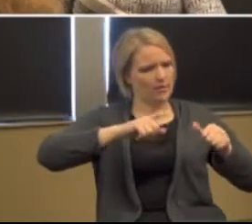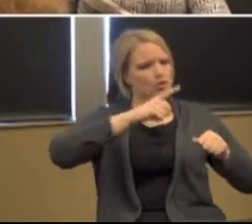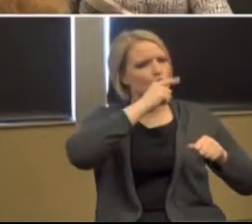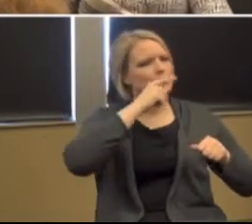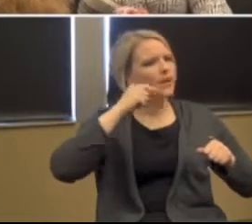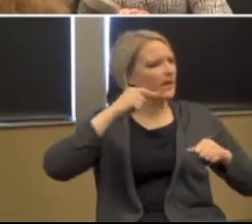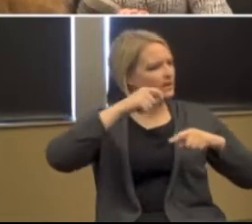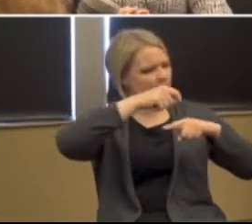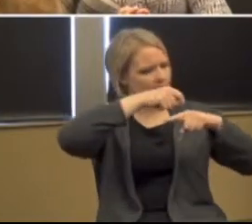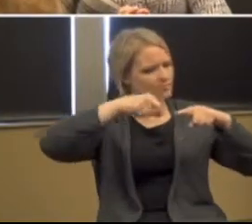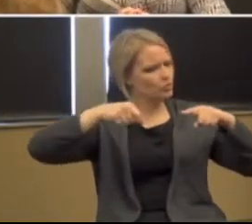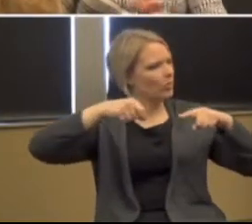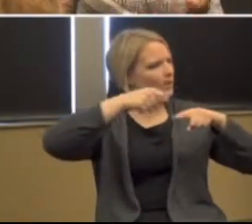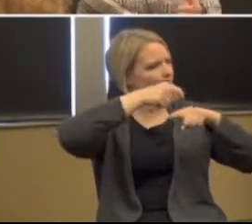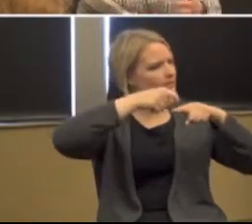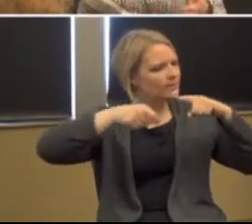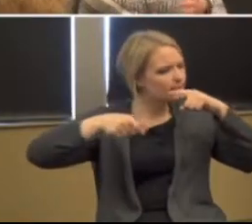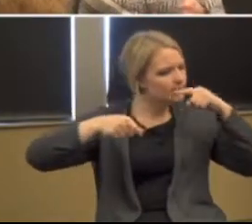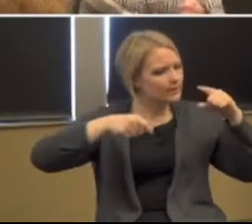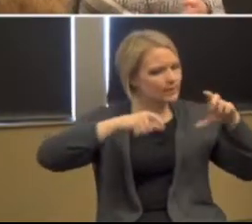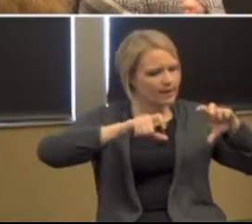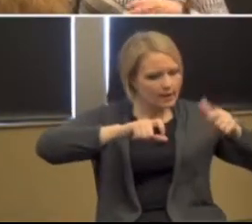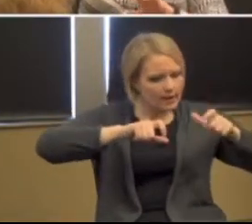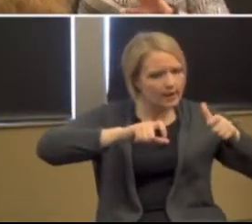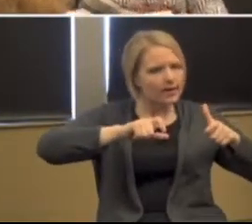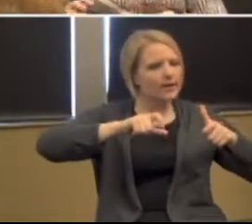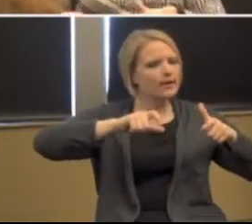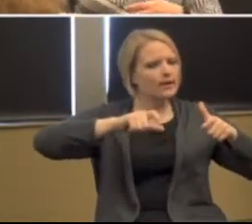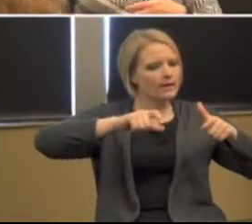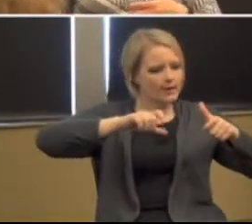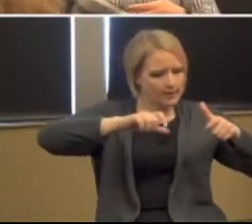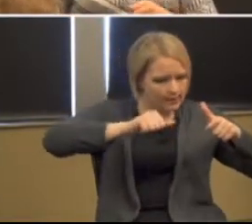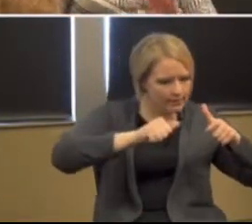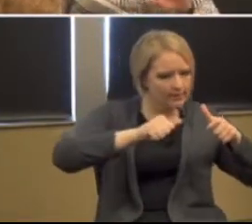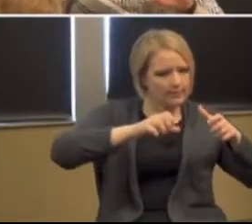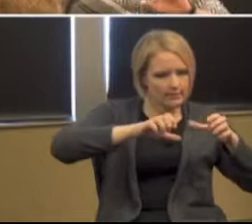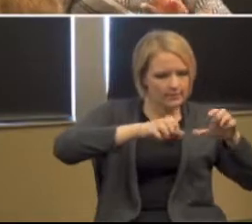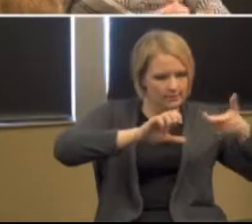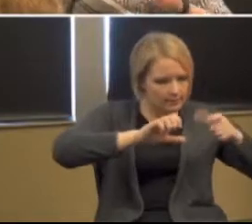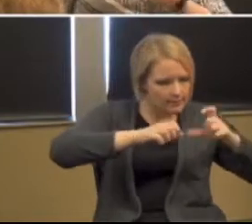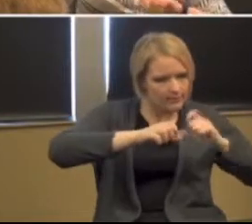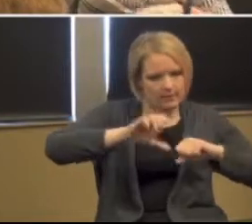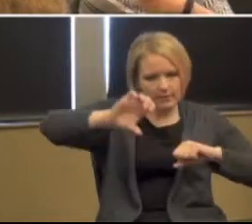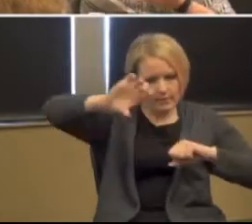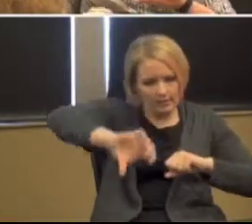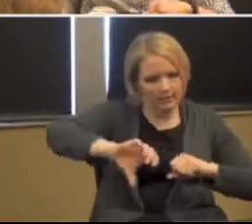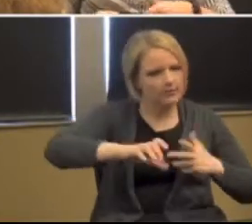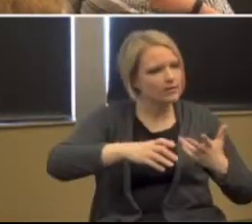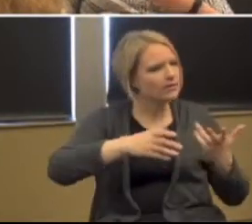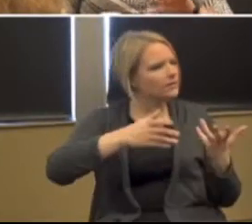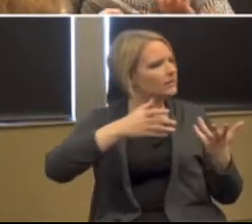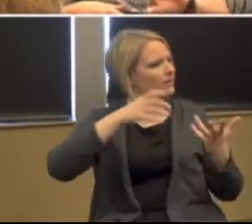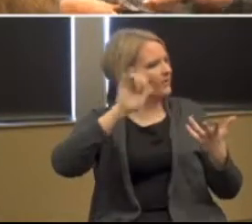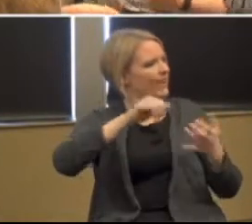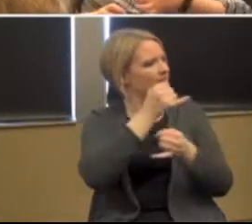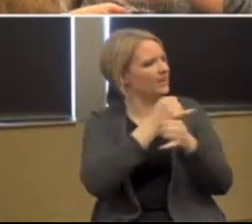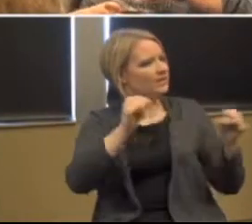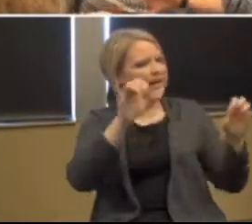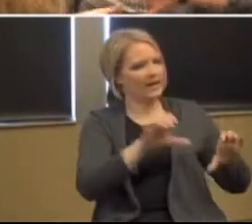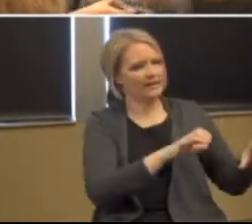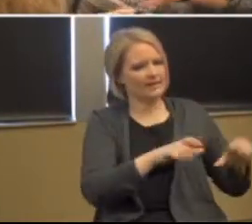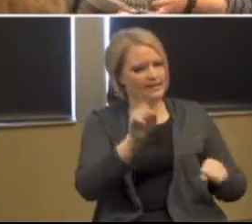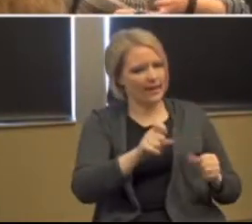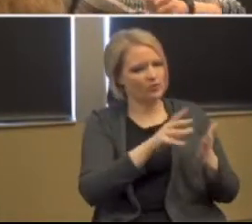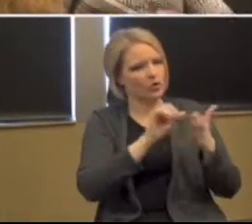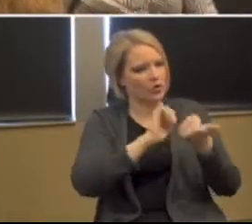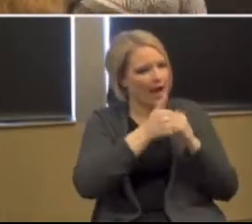many different things that are life strategies that they're going to need to learn how to have. So you can put that in an independent activity that they're learning how